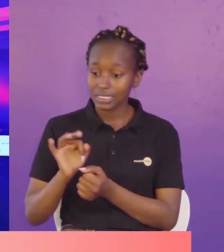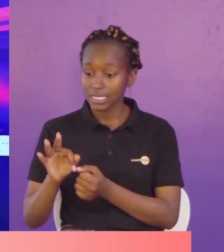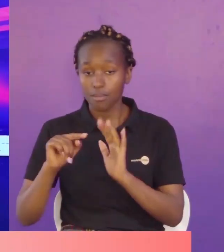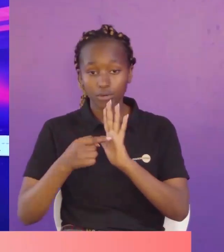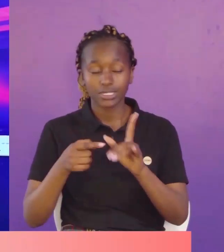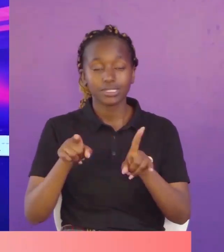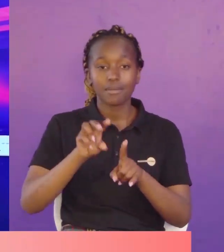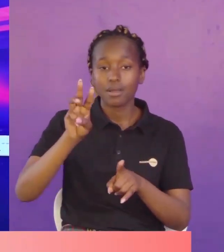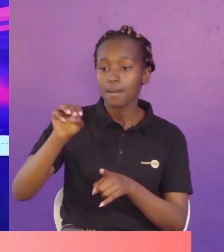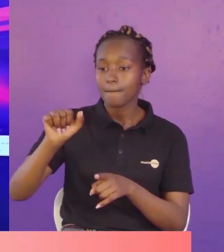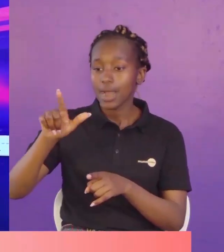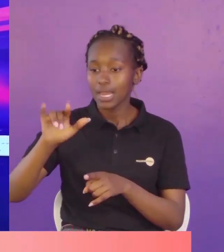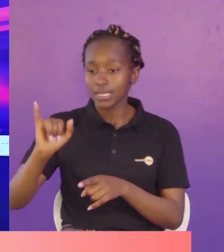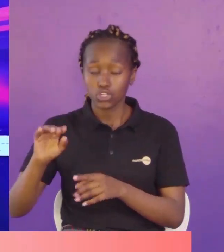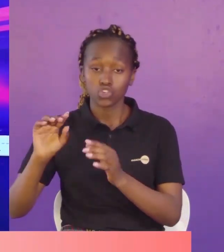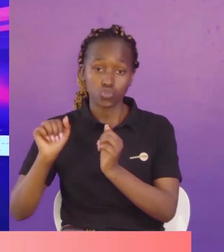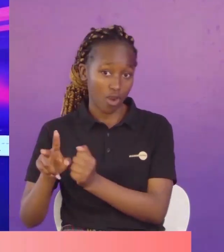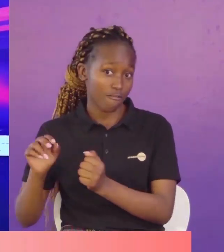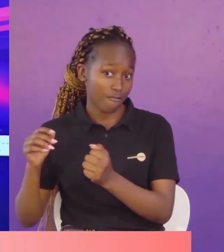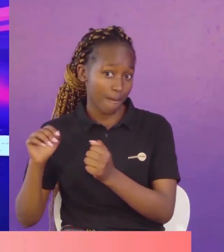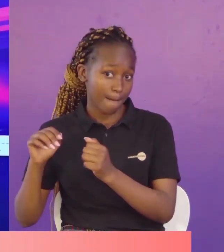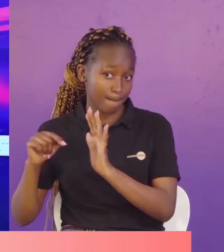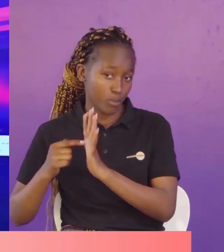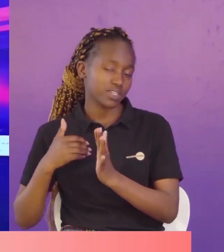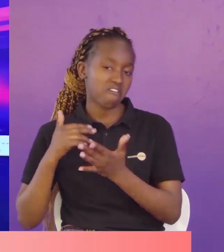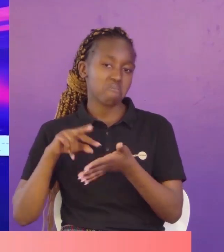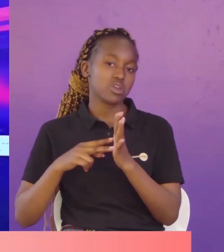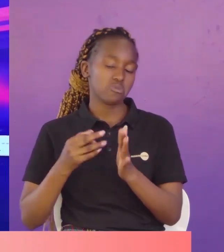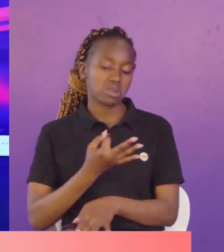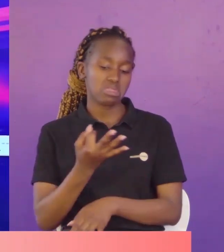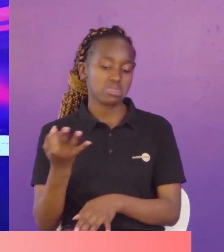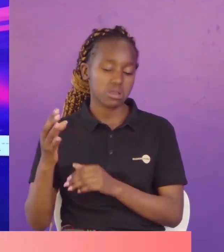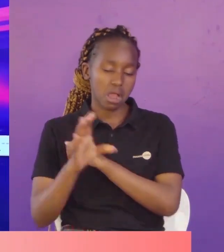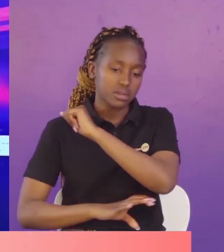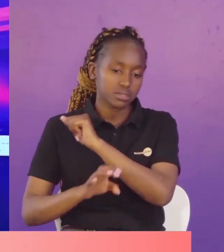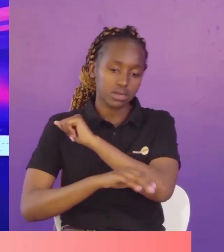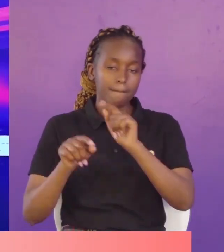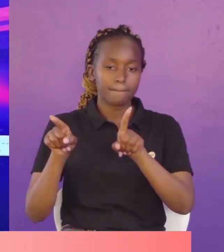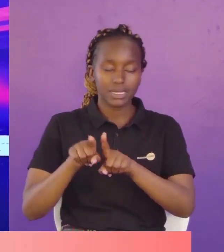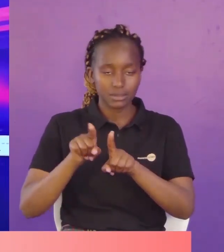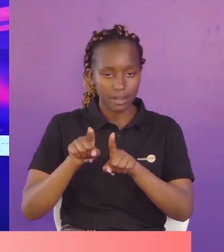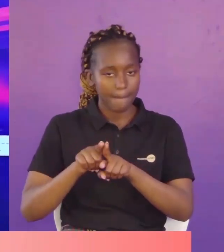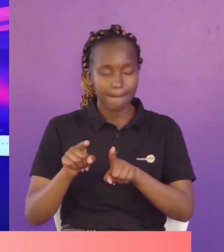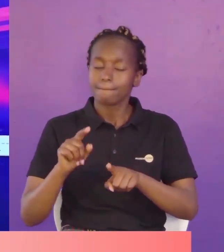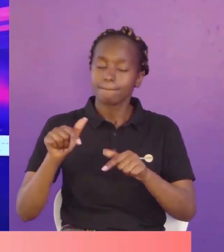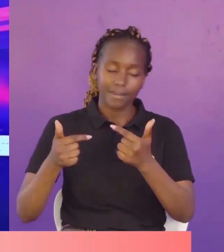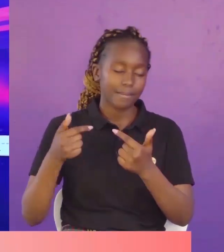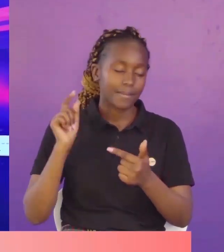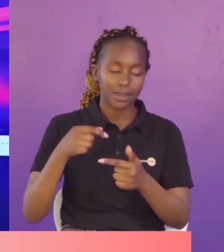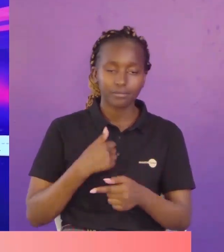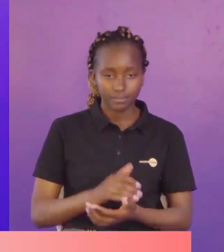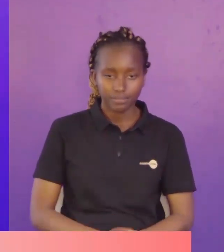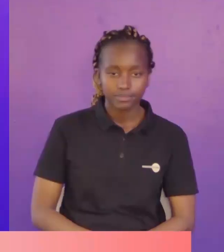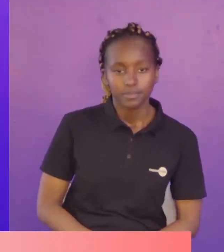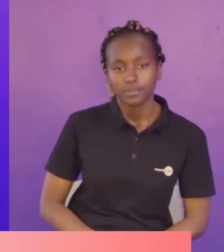12 points. Yeah. So it is a battle between the 3. Yeah. All right. So